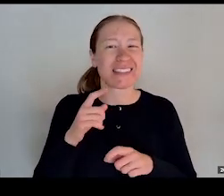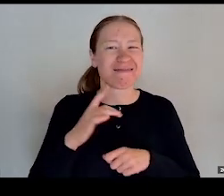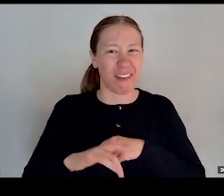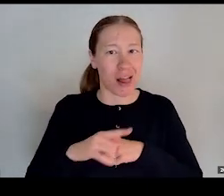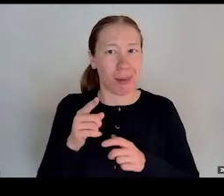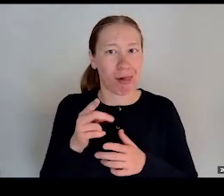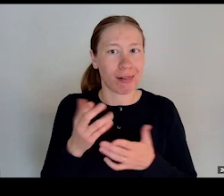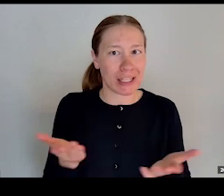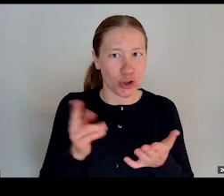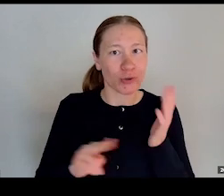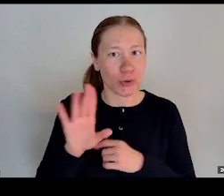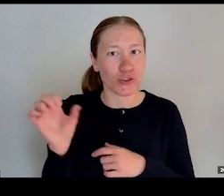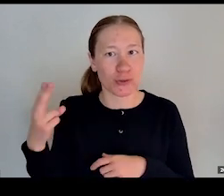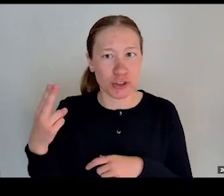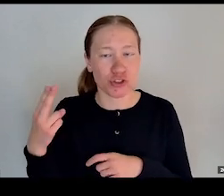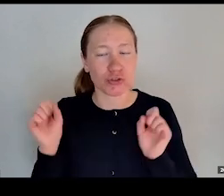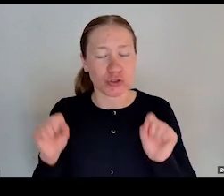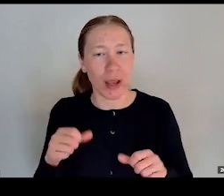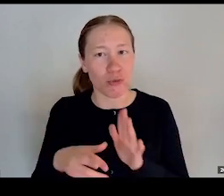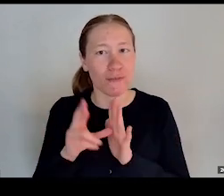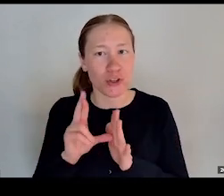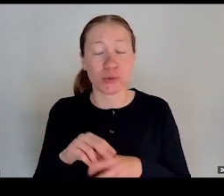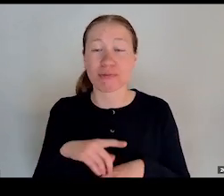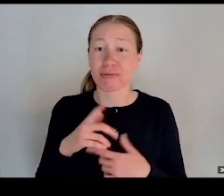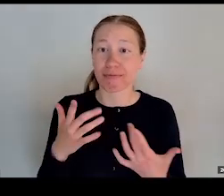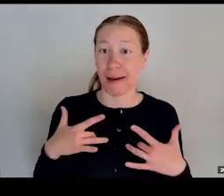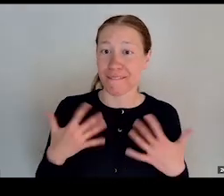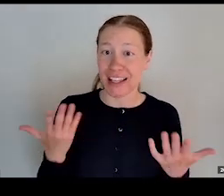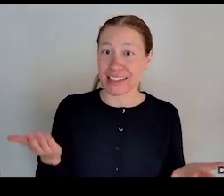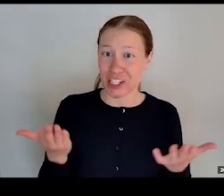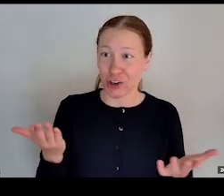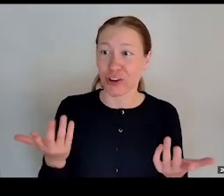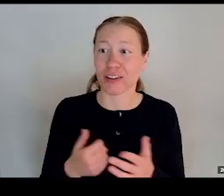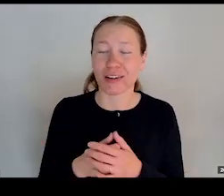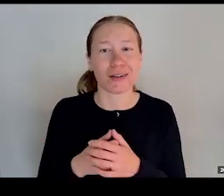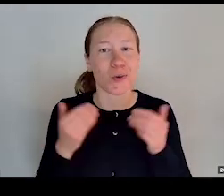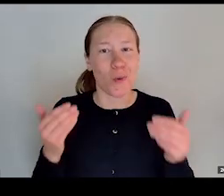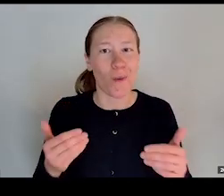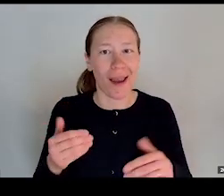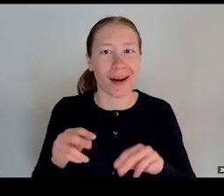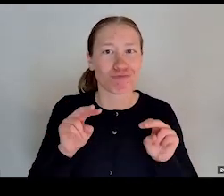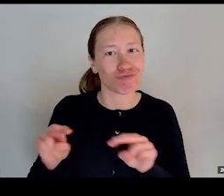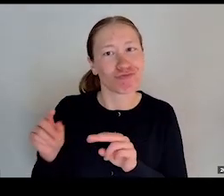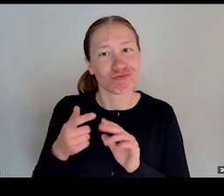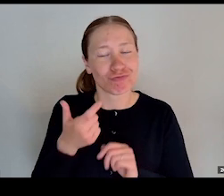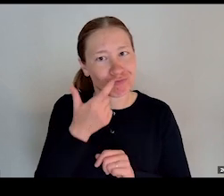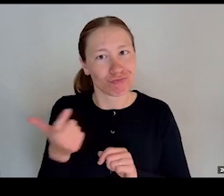some options if you are hosting an event here on campus and you wanted to consider that, please feel free to check out those links.